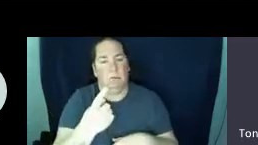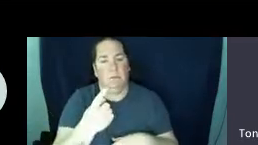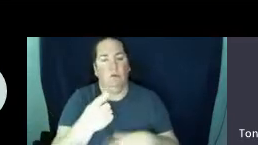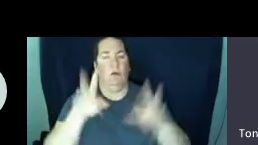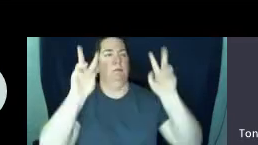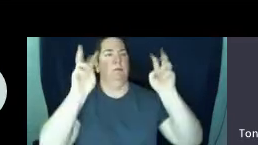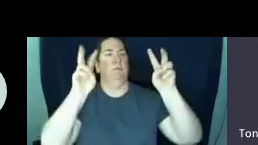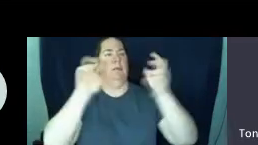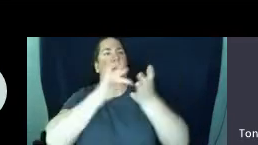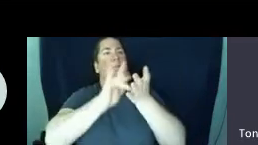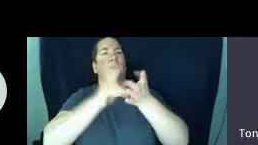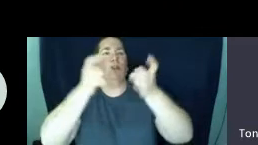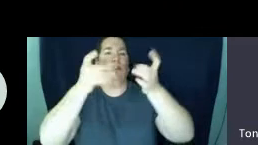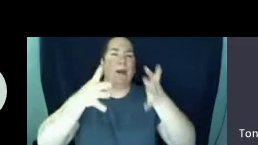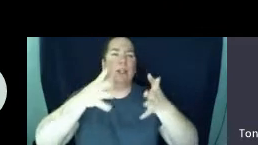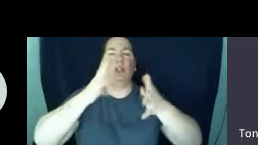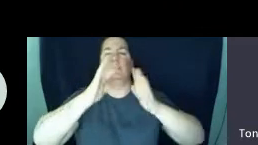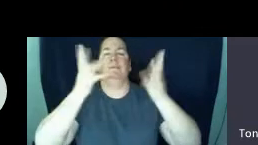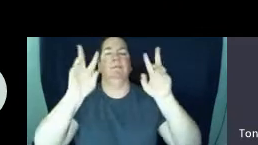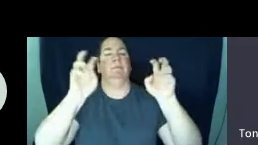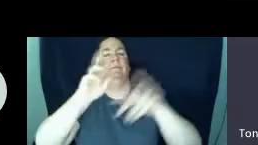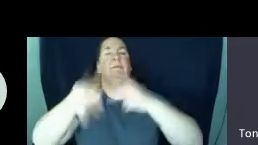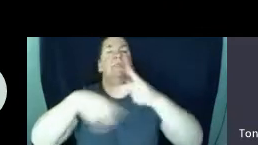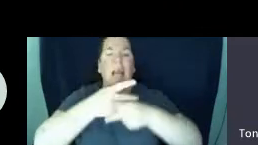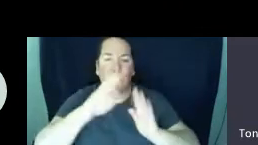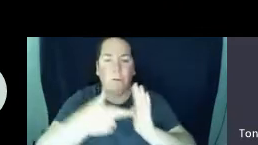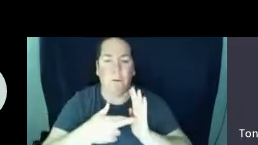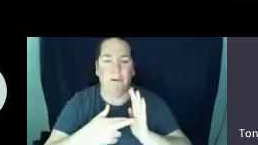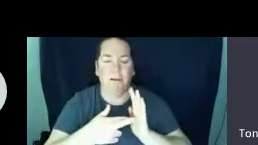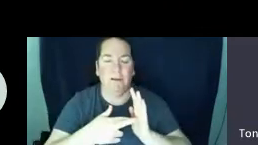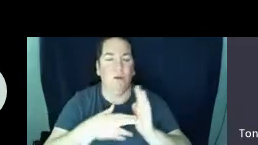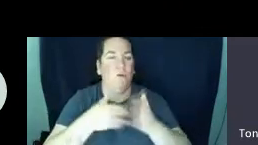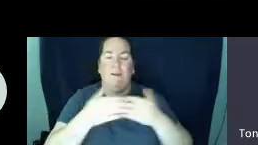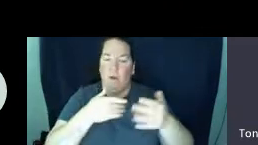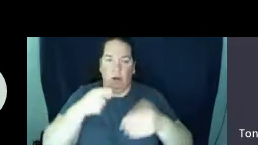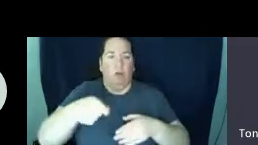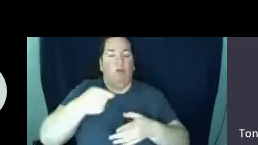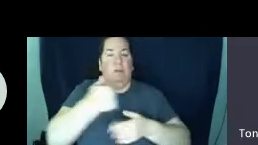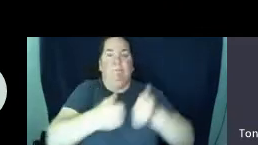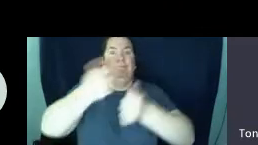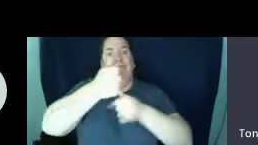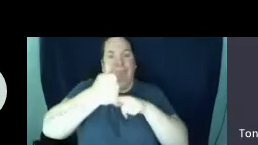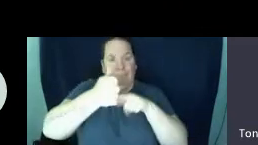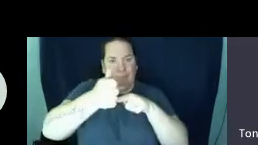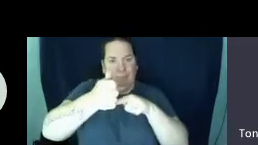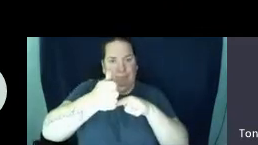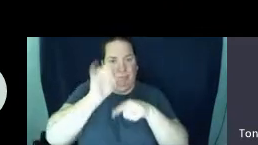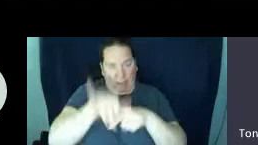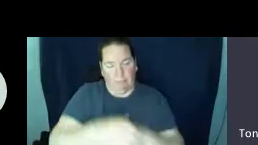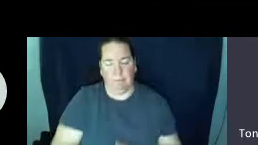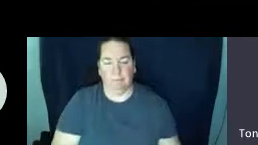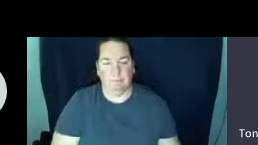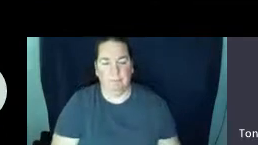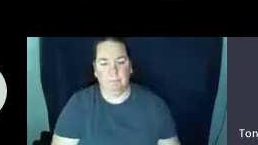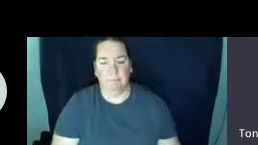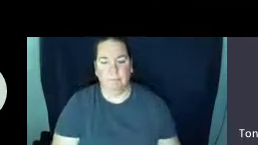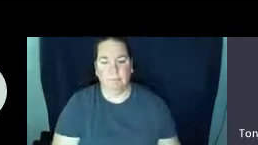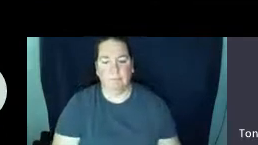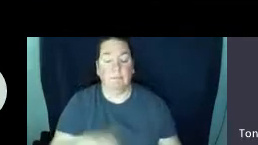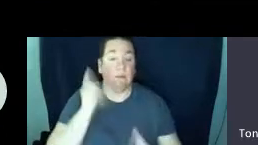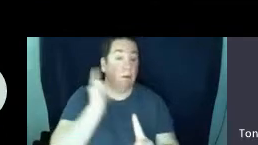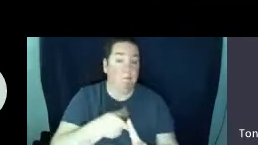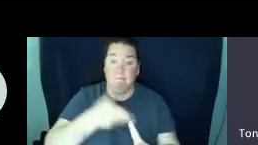medical director who kind of has a handle on the cases going on. And the main point is